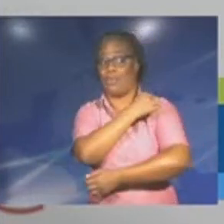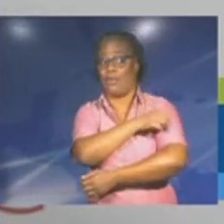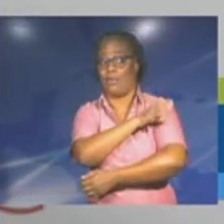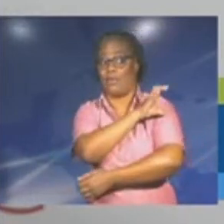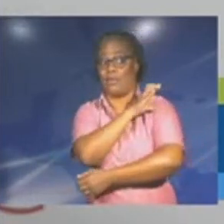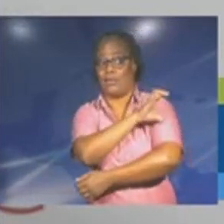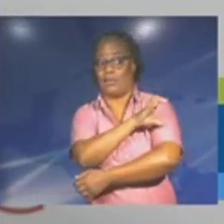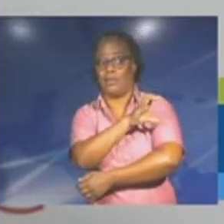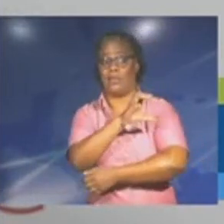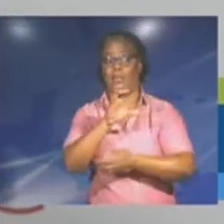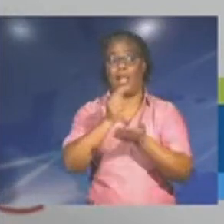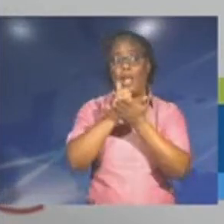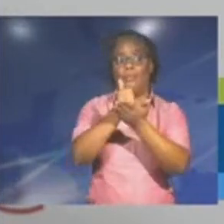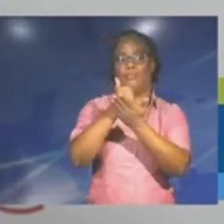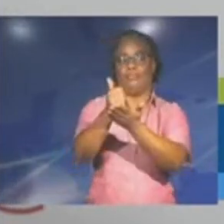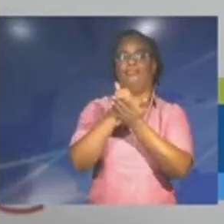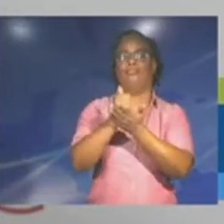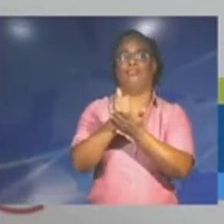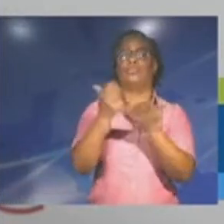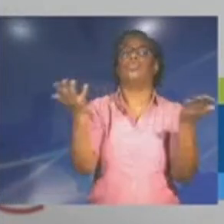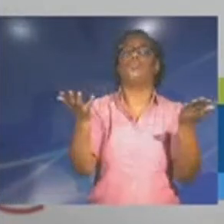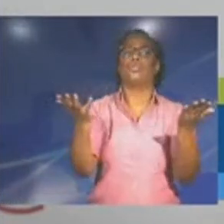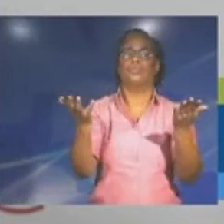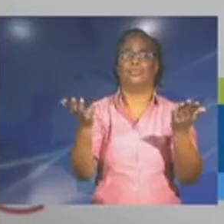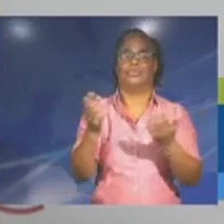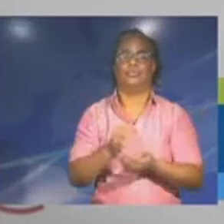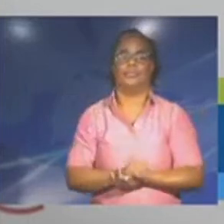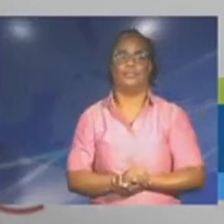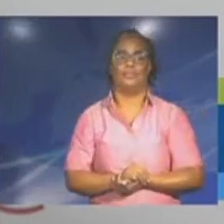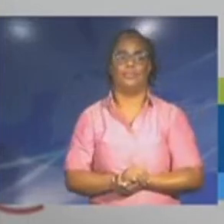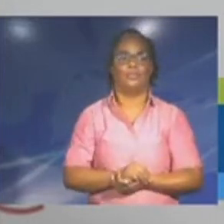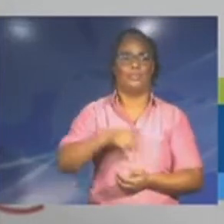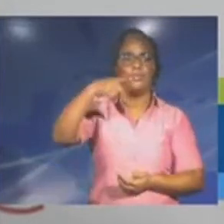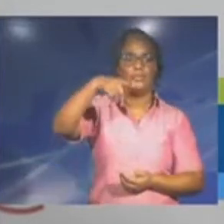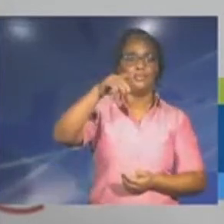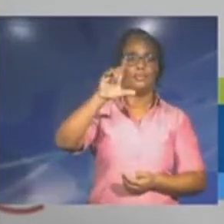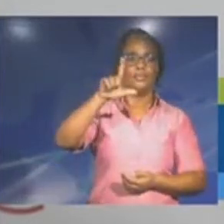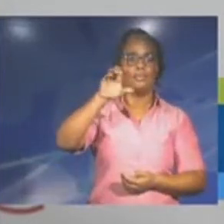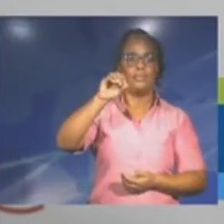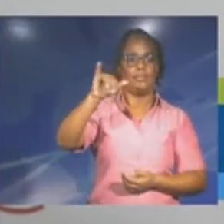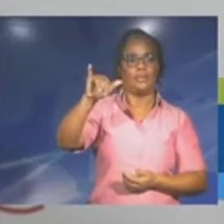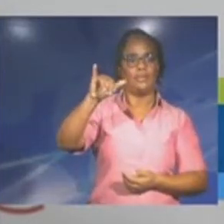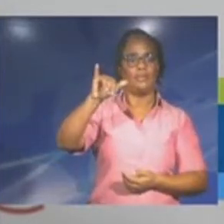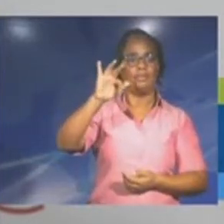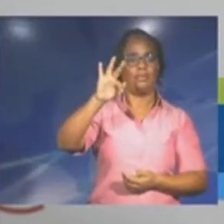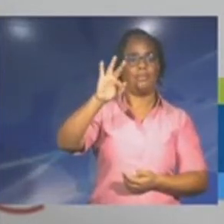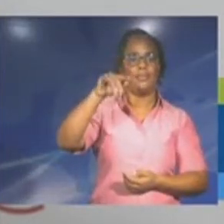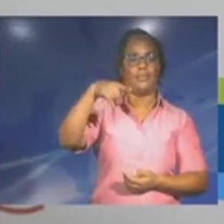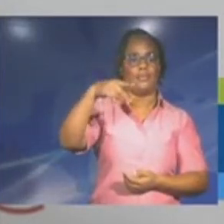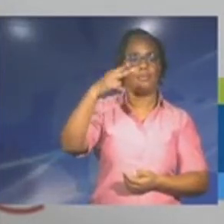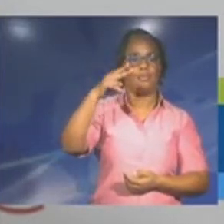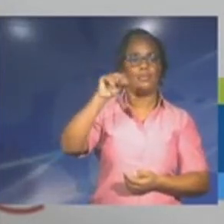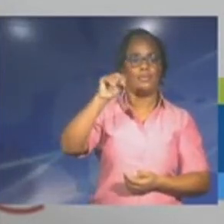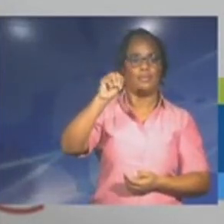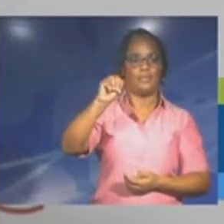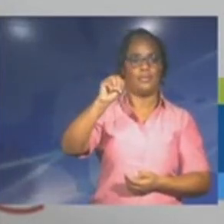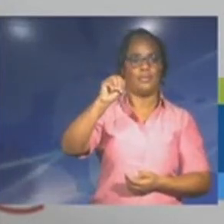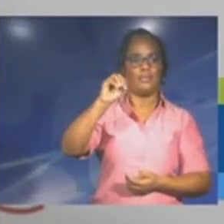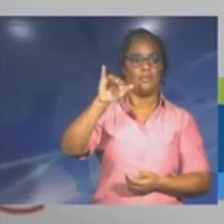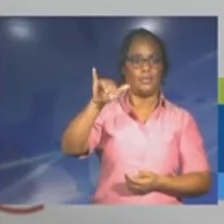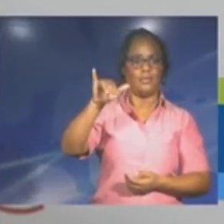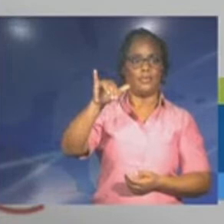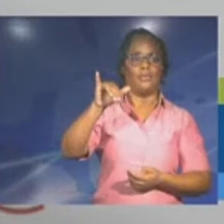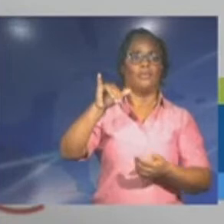is polypharmacy? Polypharmacy is when you have a patient in a hospital and you put them on